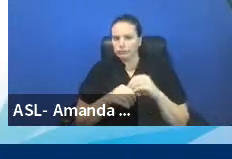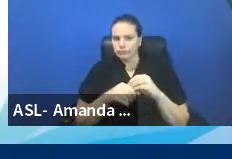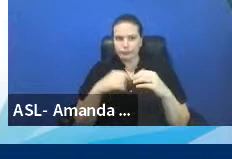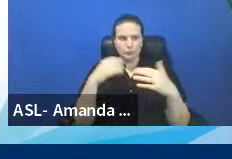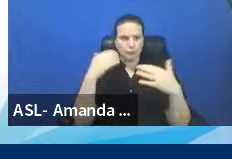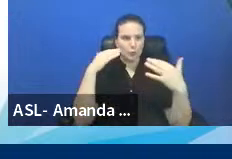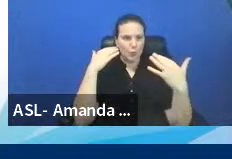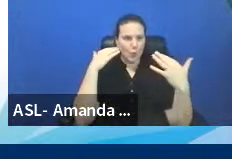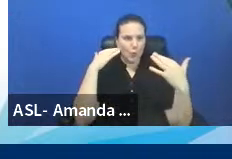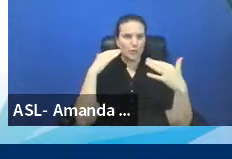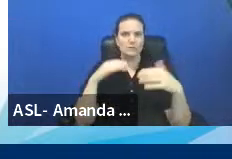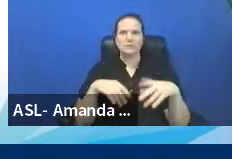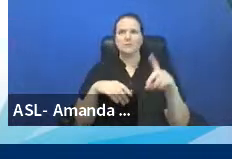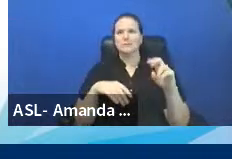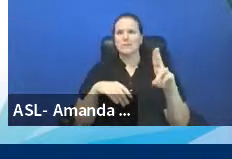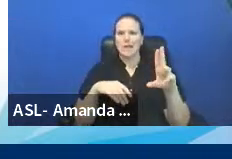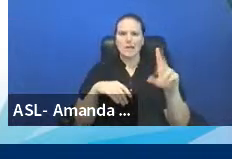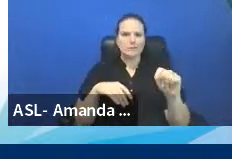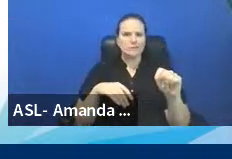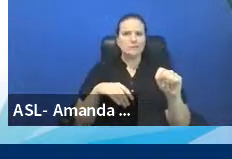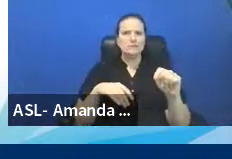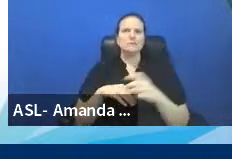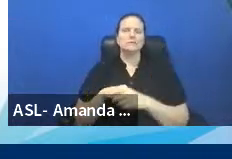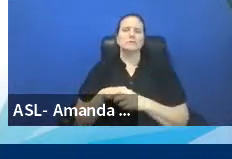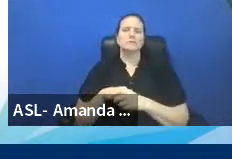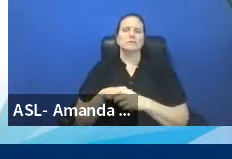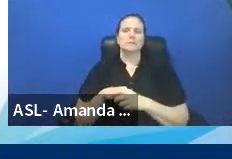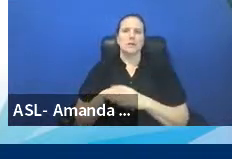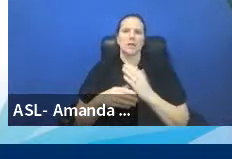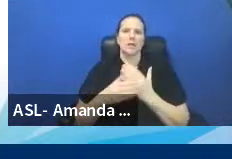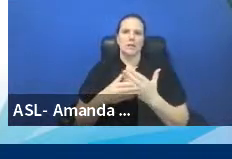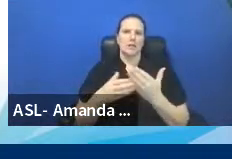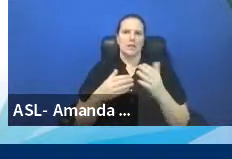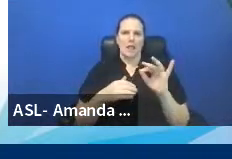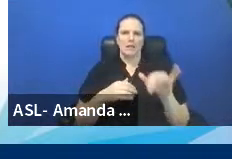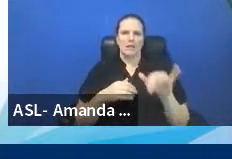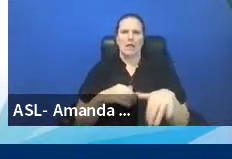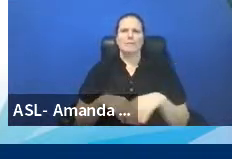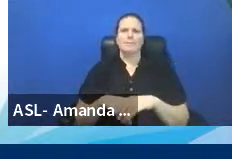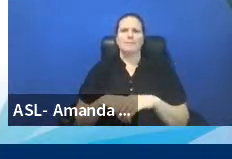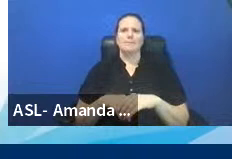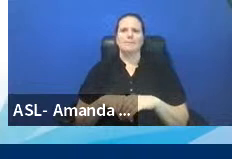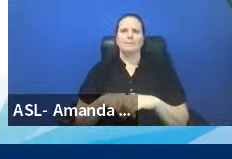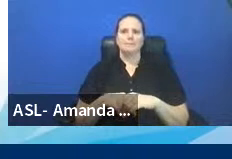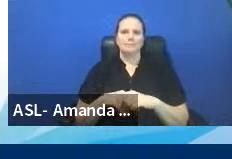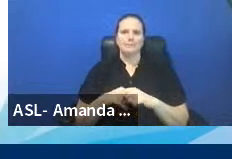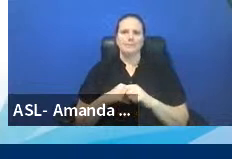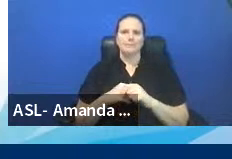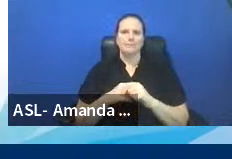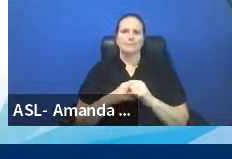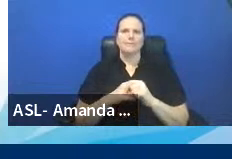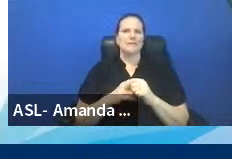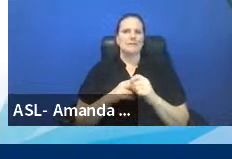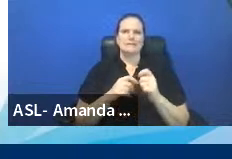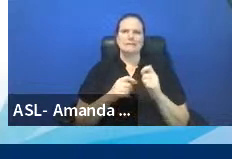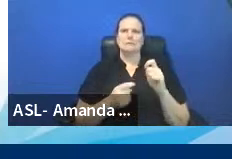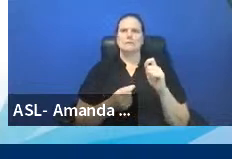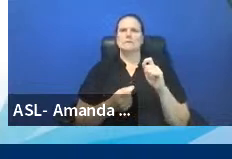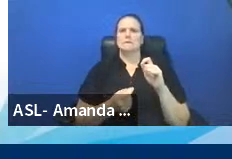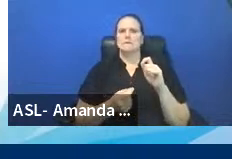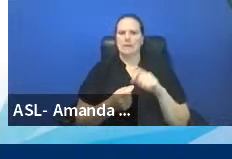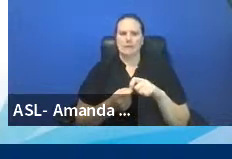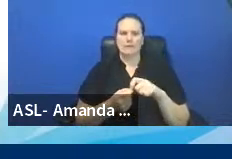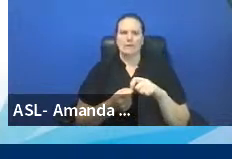noise, dust, and things of that nature. So once again, a very specific